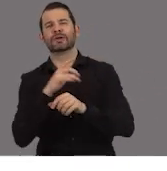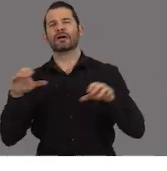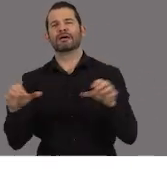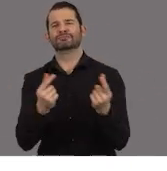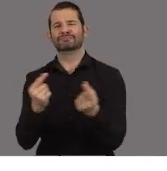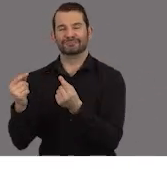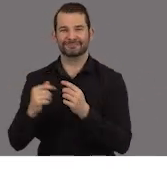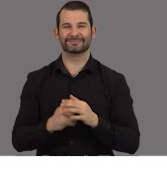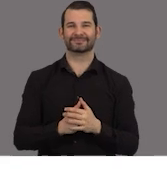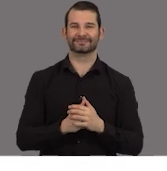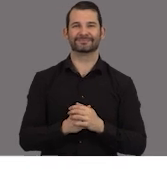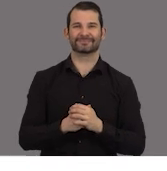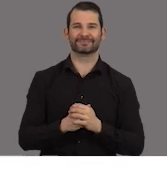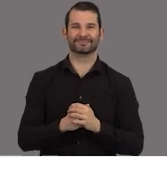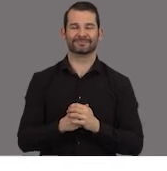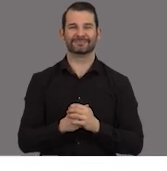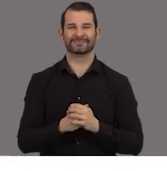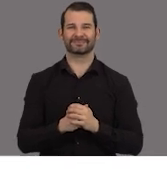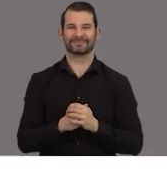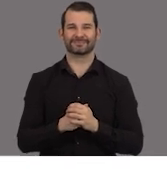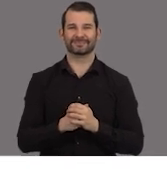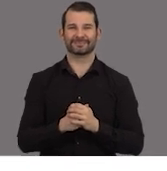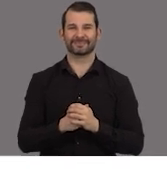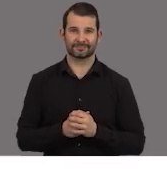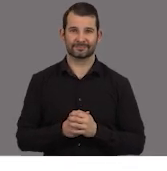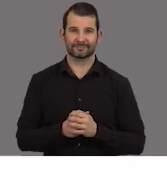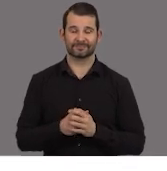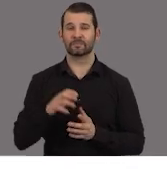service separate from their other activities.